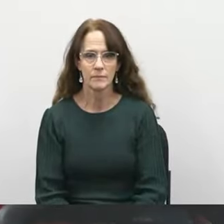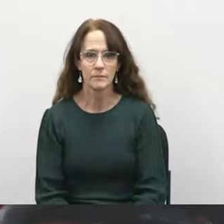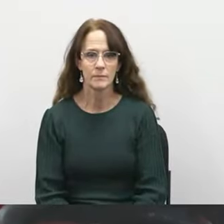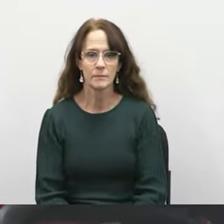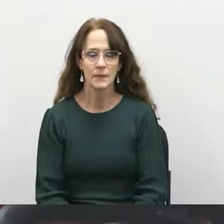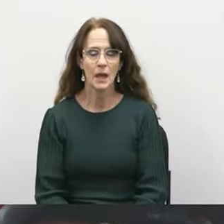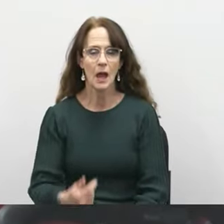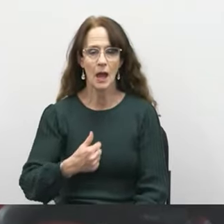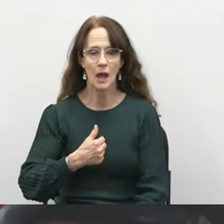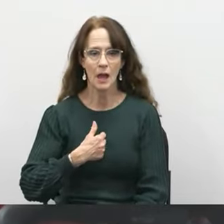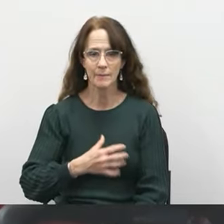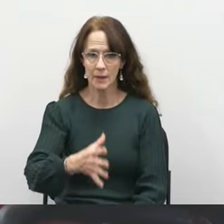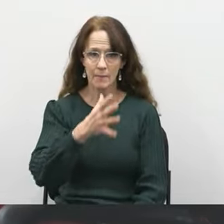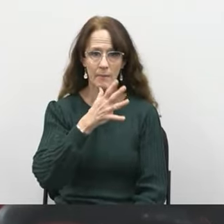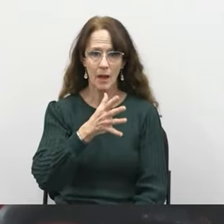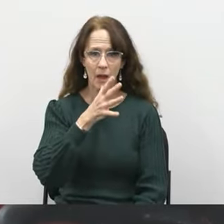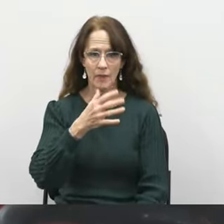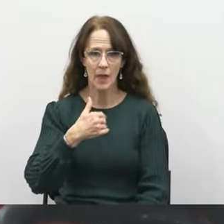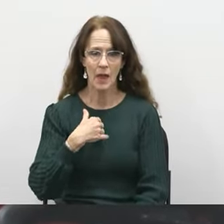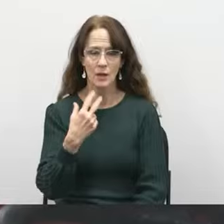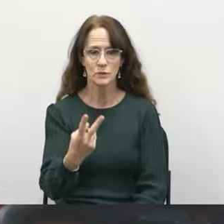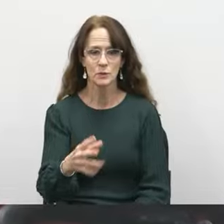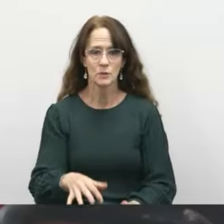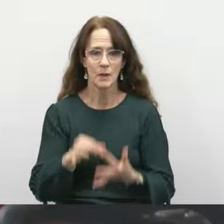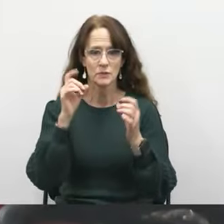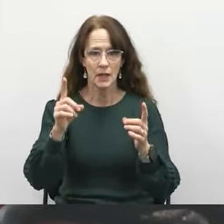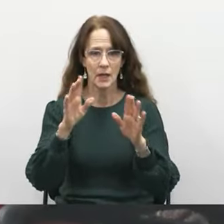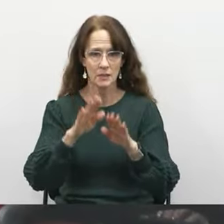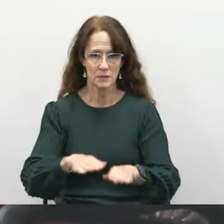I am a mother who has 2 special ed children.